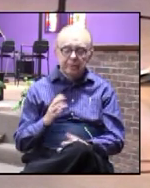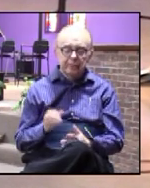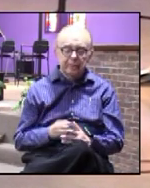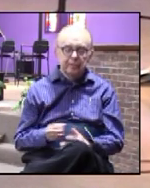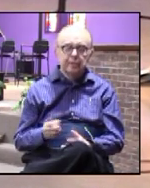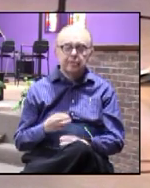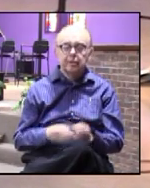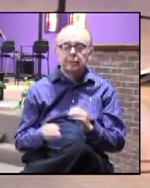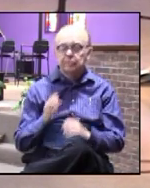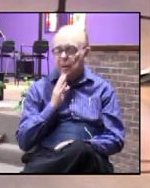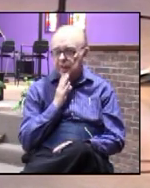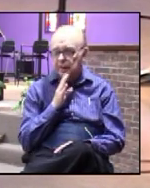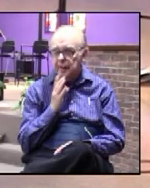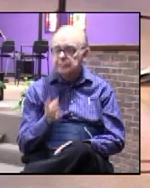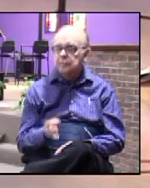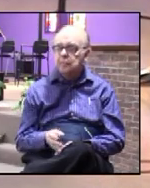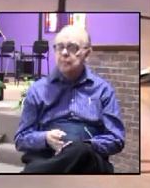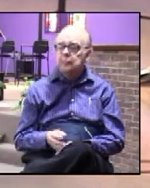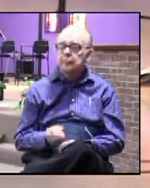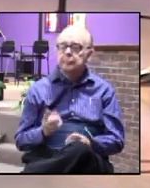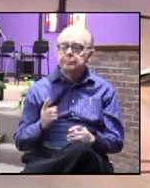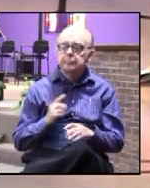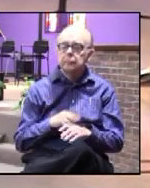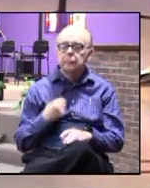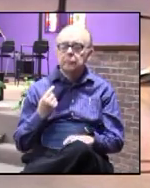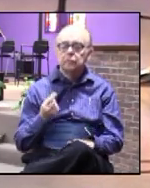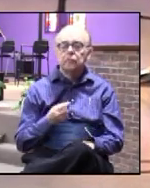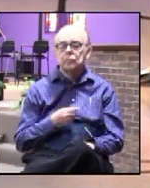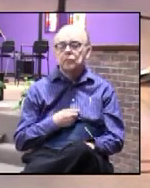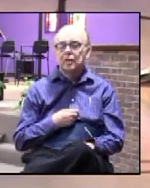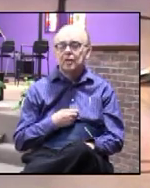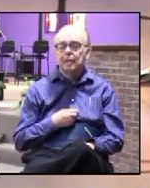them. So many times